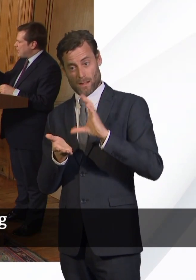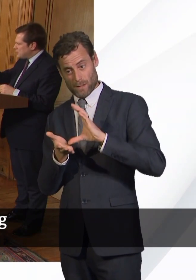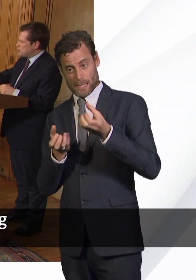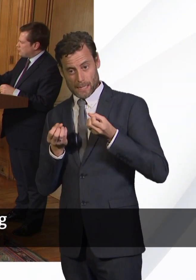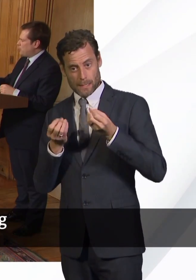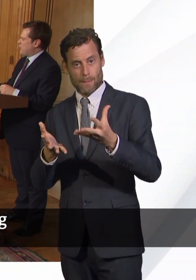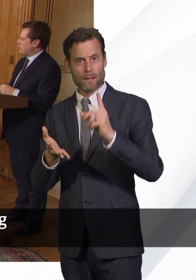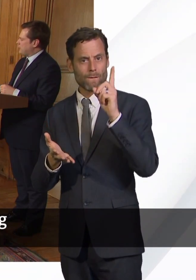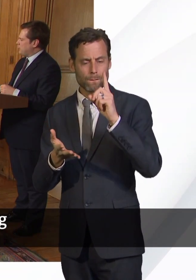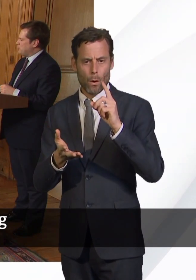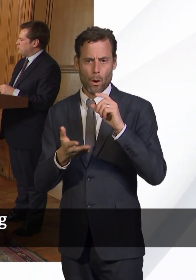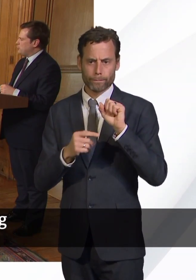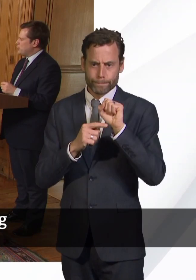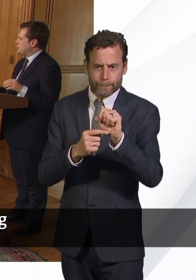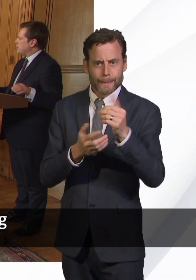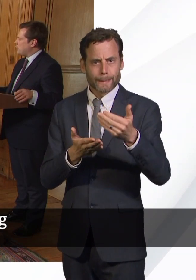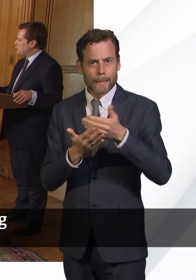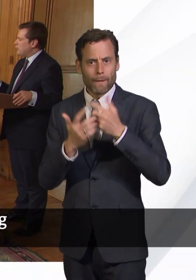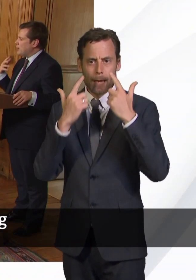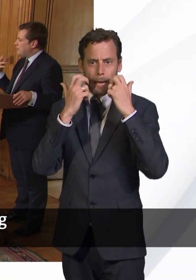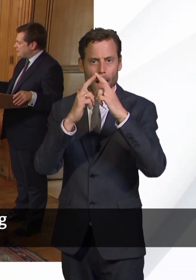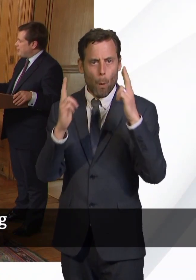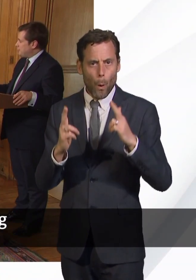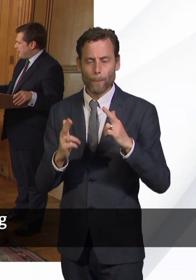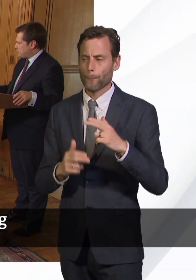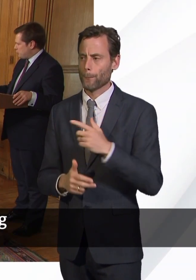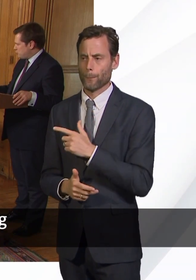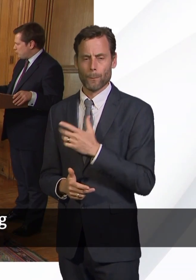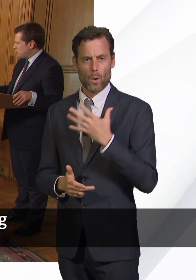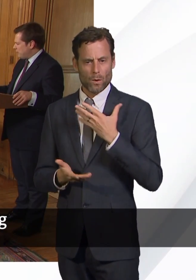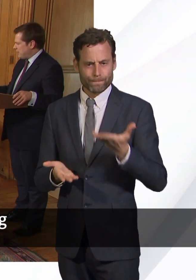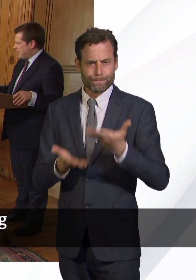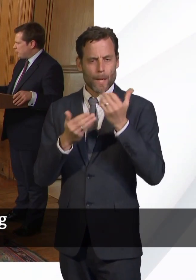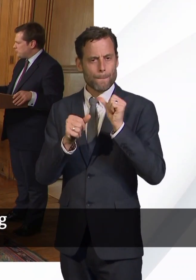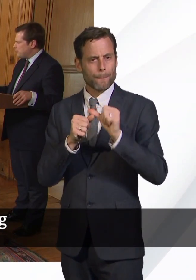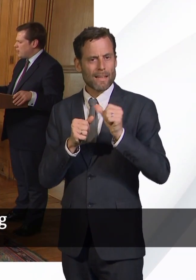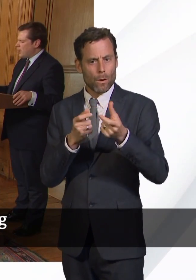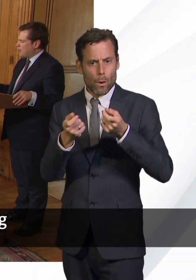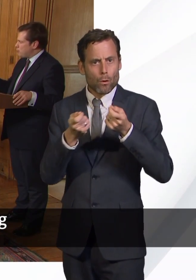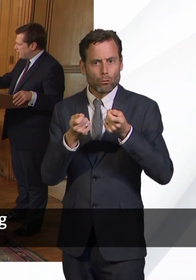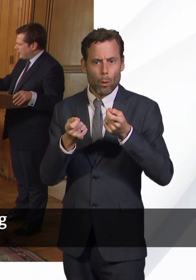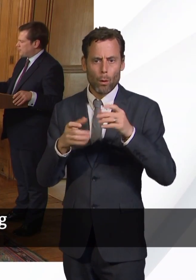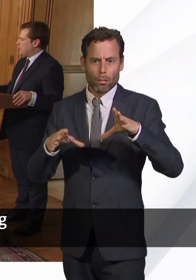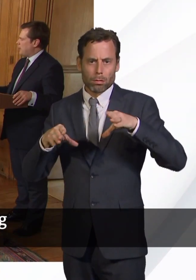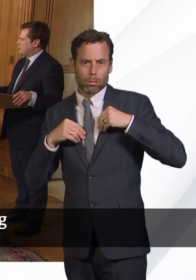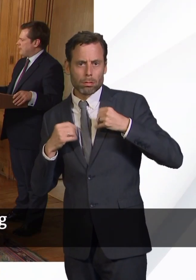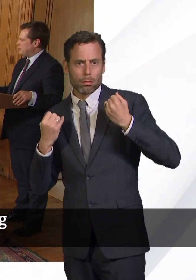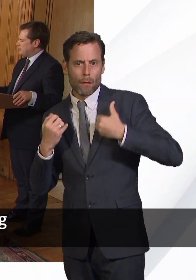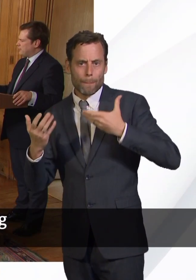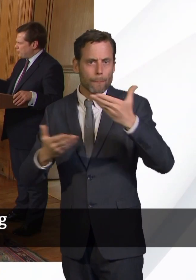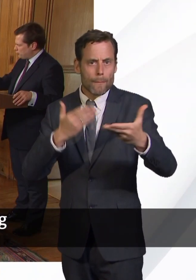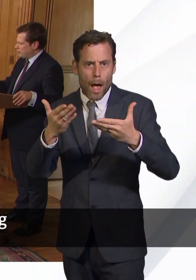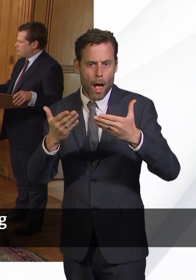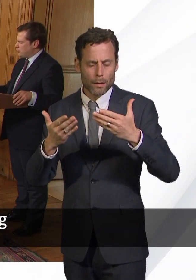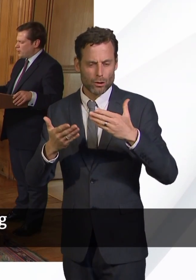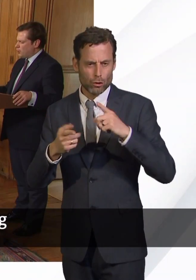the changes that we're asking them to do, which will include better infection control within care homes, bringing that up to the highest standards if